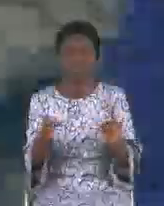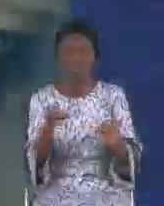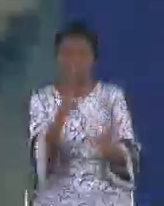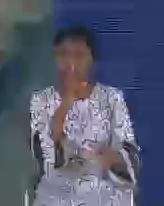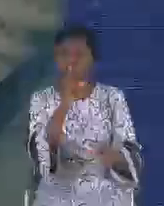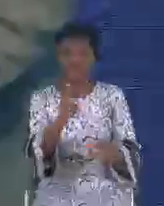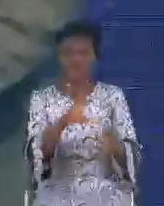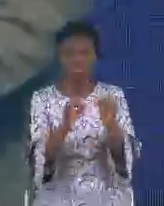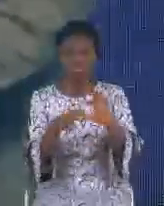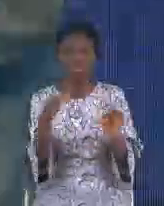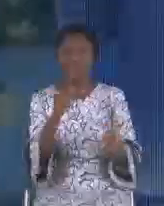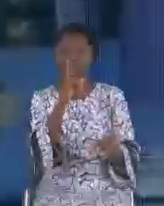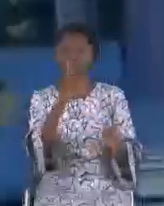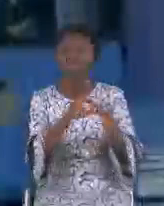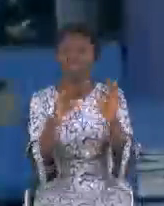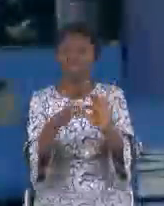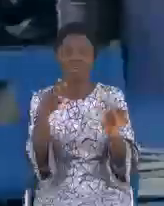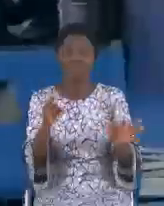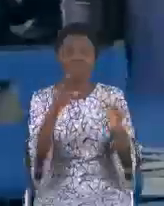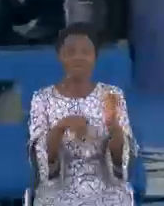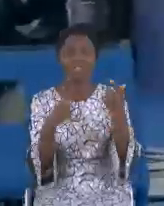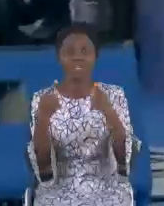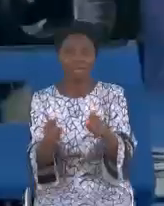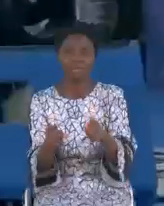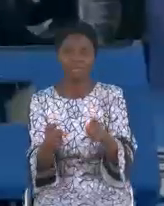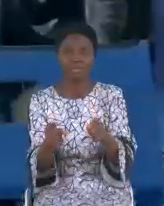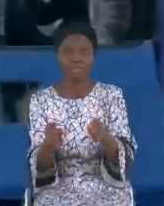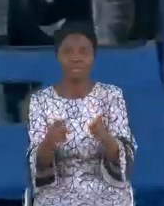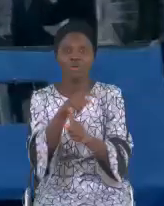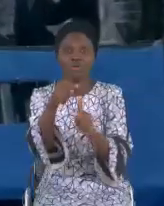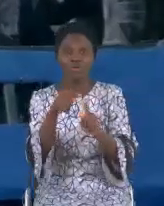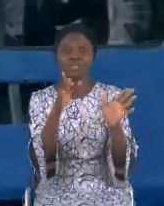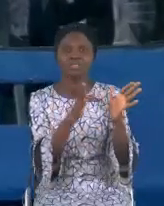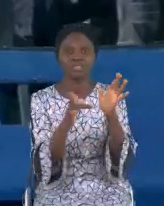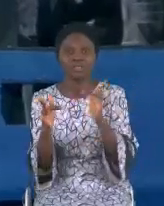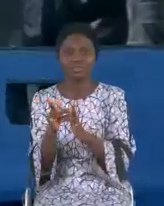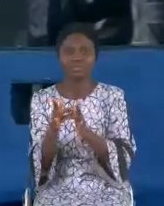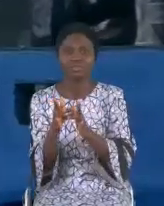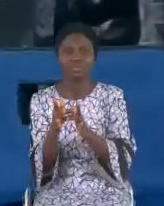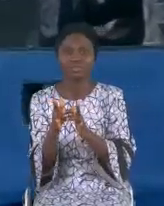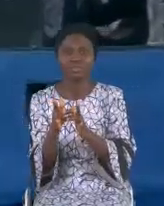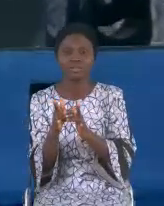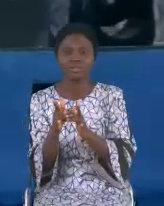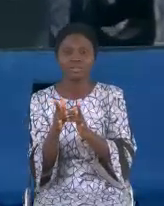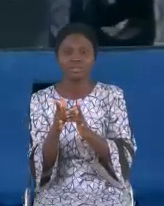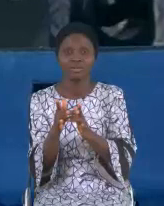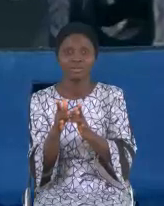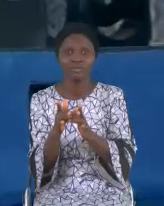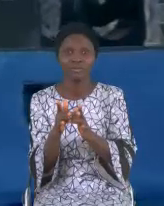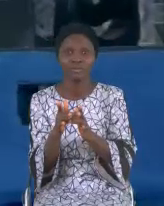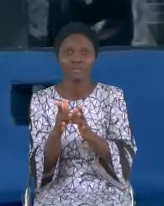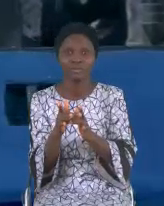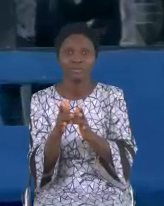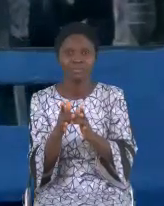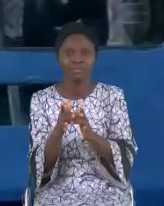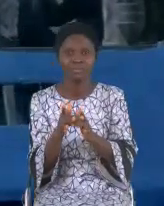a true story of what happened when Jesus was here and he walked the shores